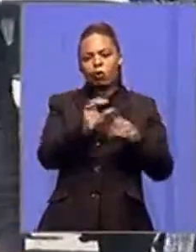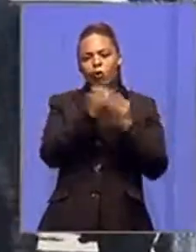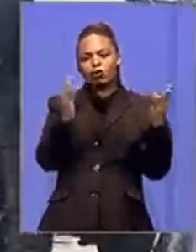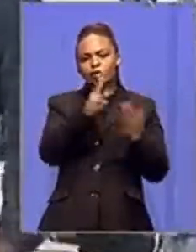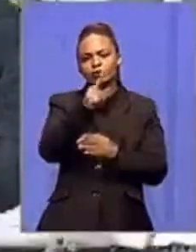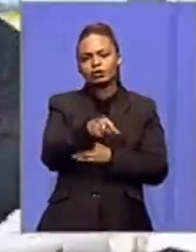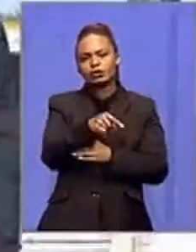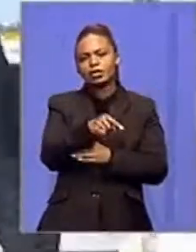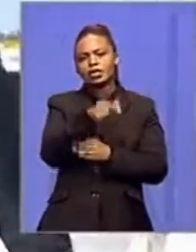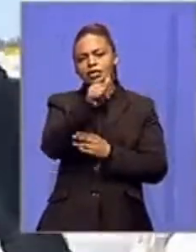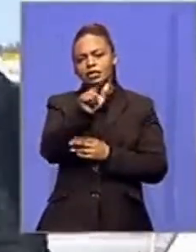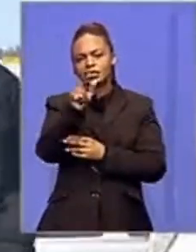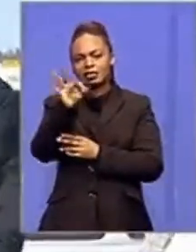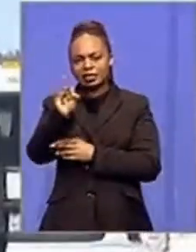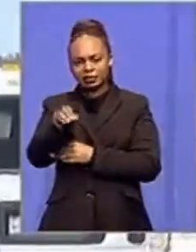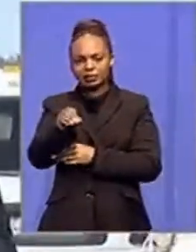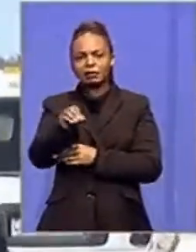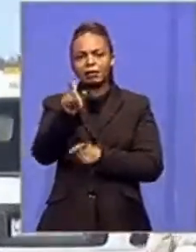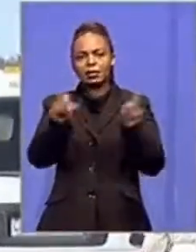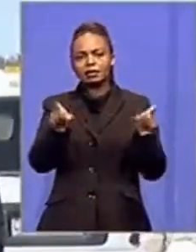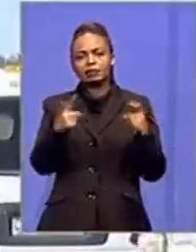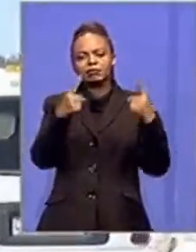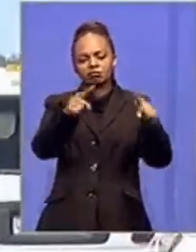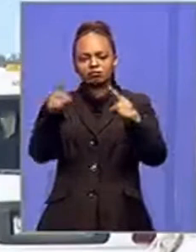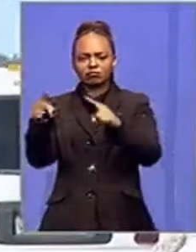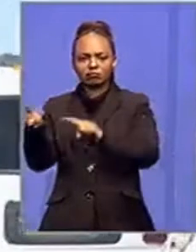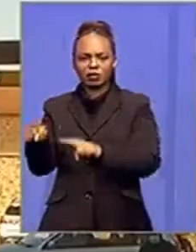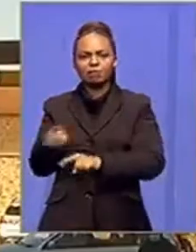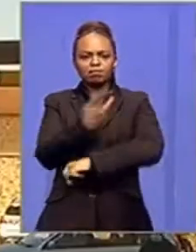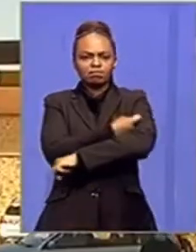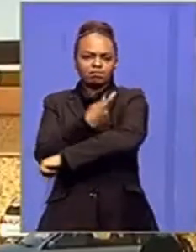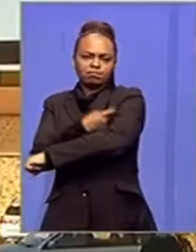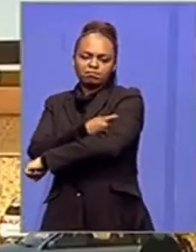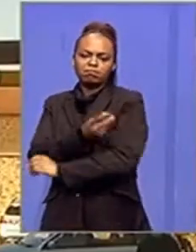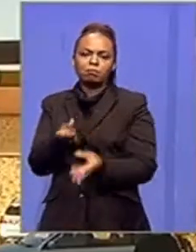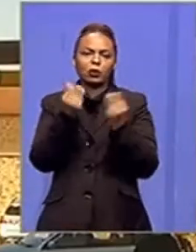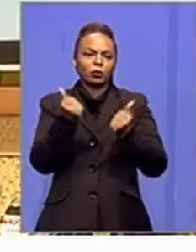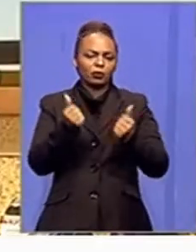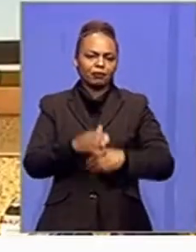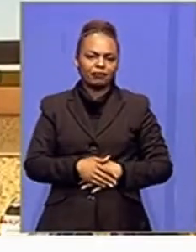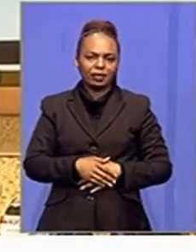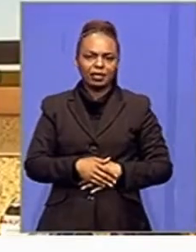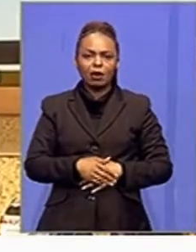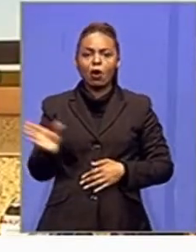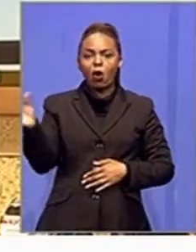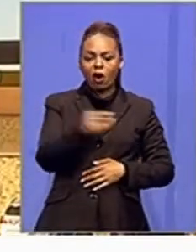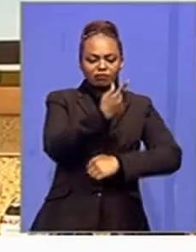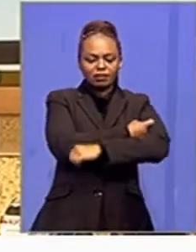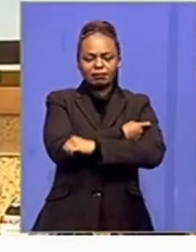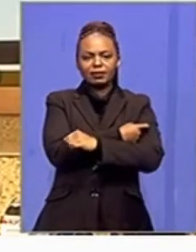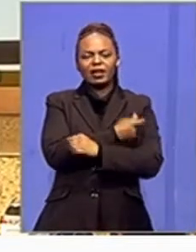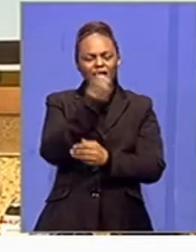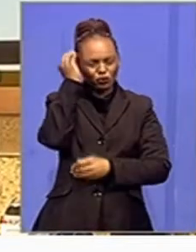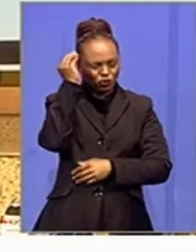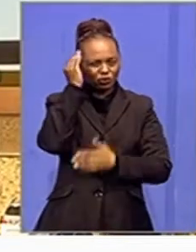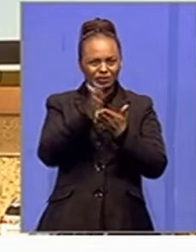273. Re tlhaloganya gore ga se batho ba botlhe ba ileng gore ba tle go vaccinate, mme seala se re ipetseng sona